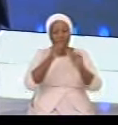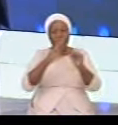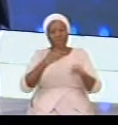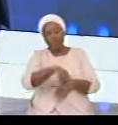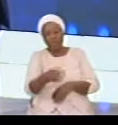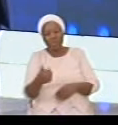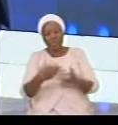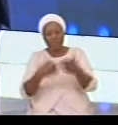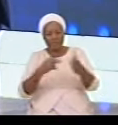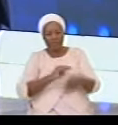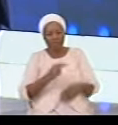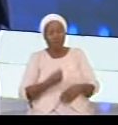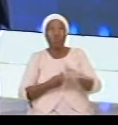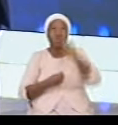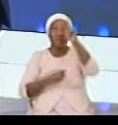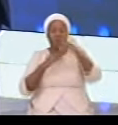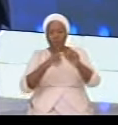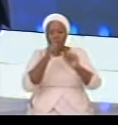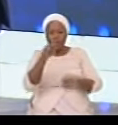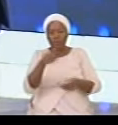us. He will bless you.